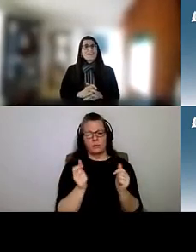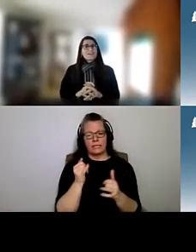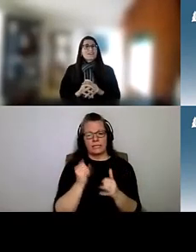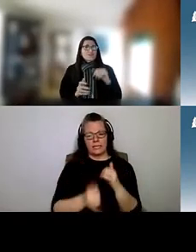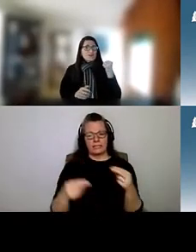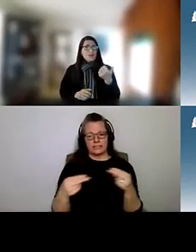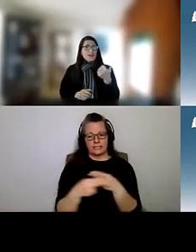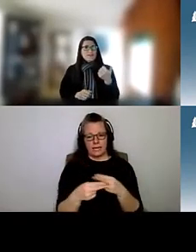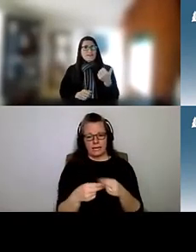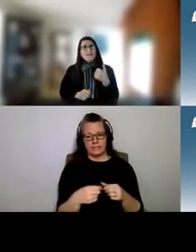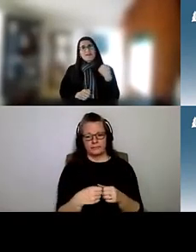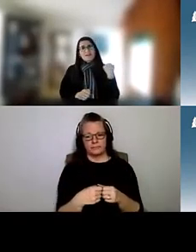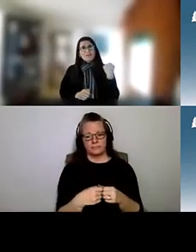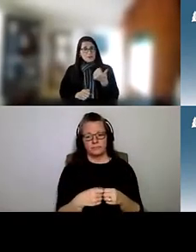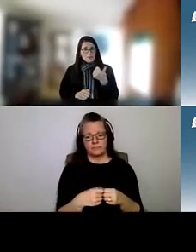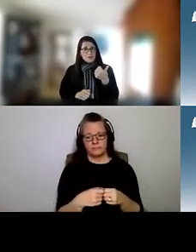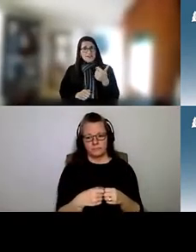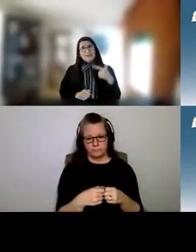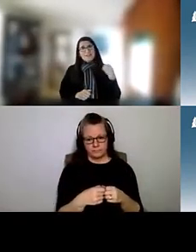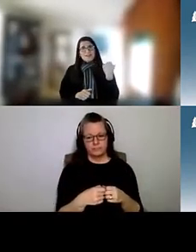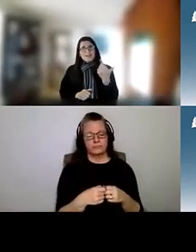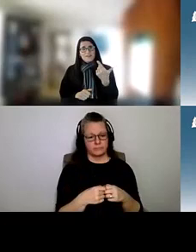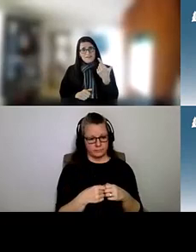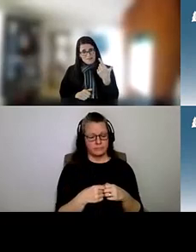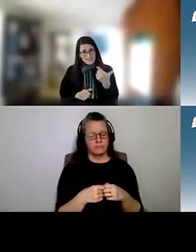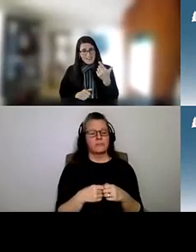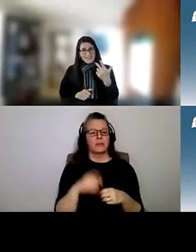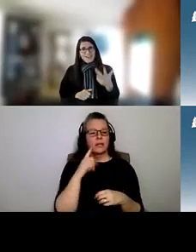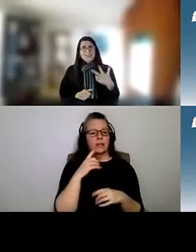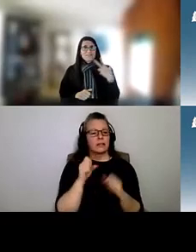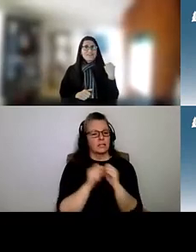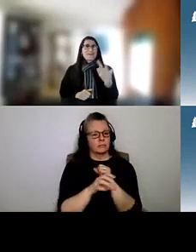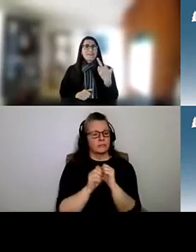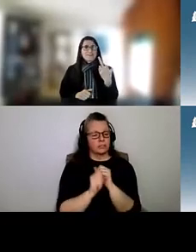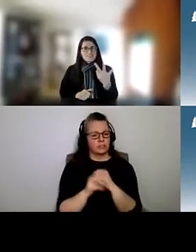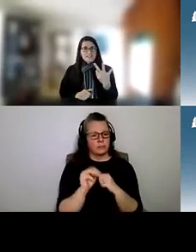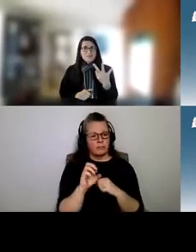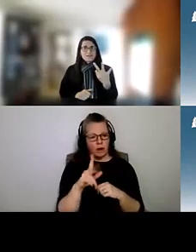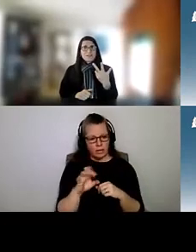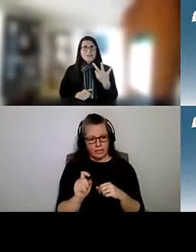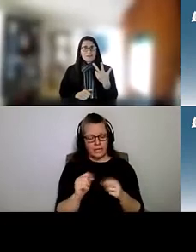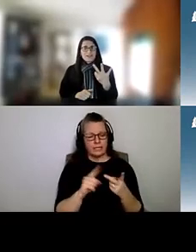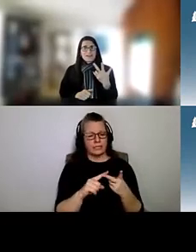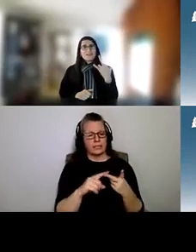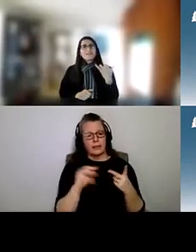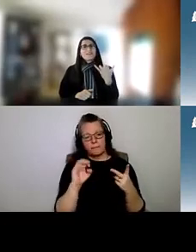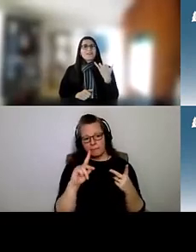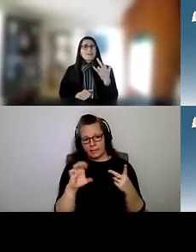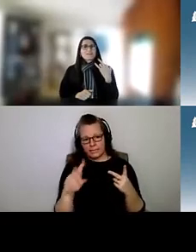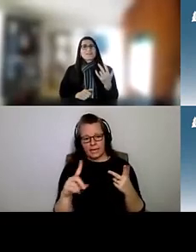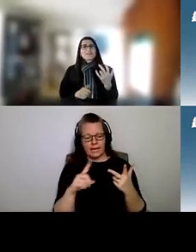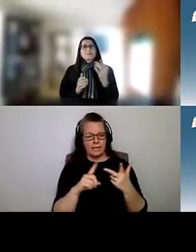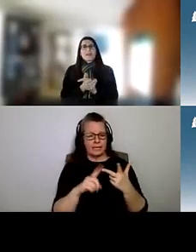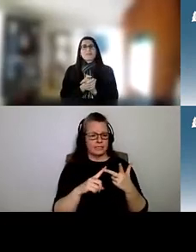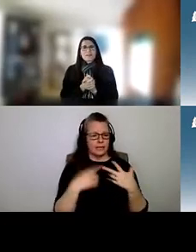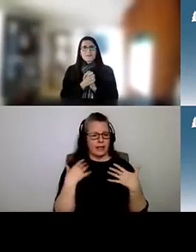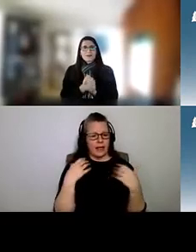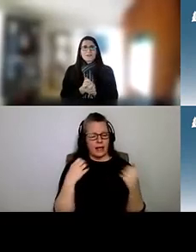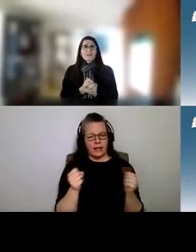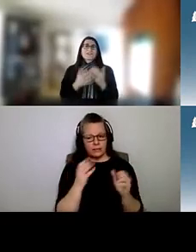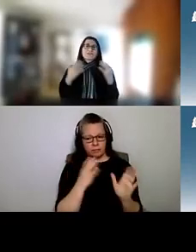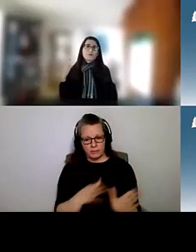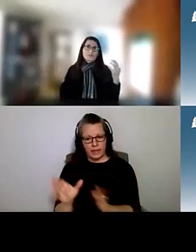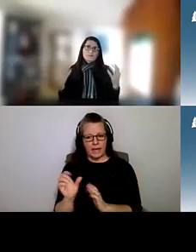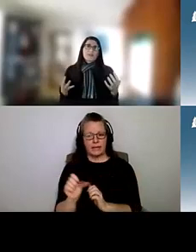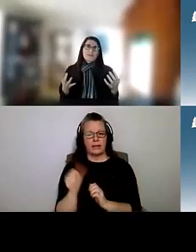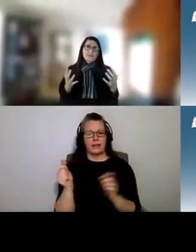here. So far, I've hit on commercial market, I've hit on Medicaid, I have hit on our state employee health plan. Another huge payer in the